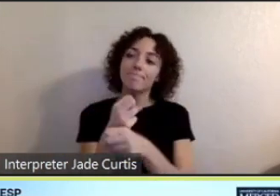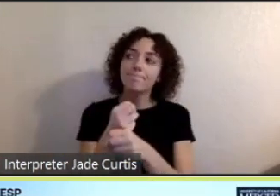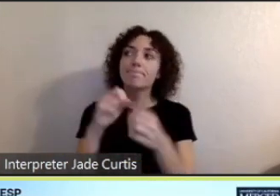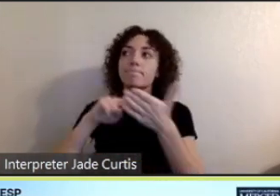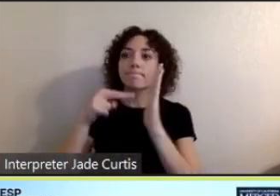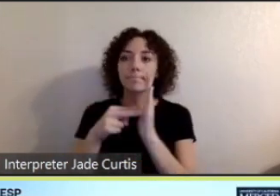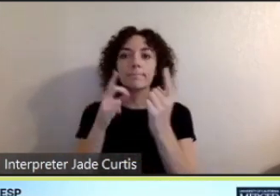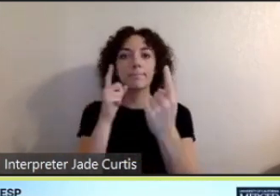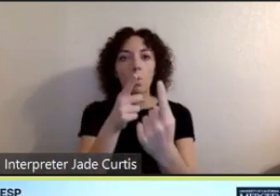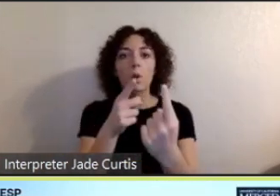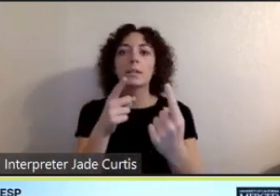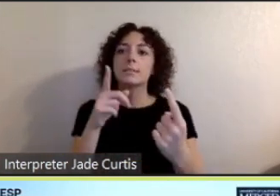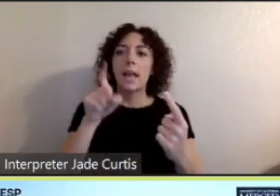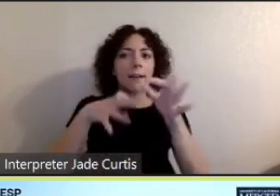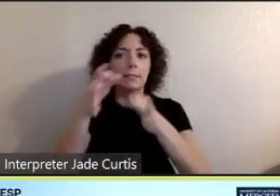way as possible using